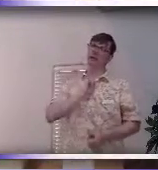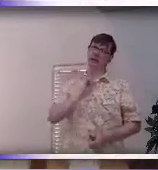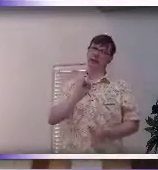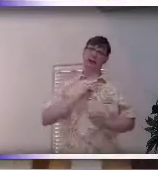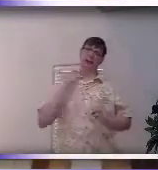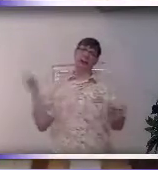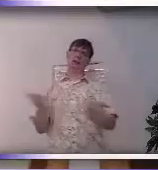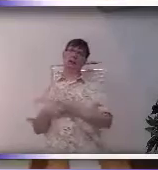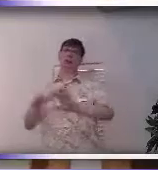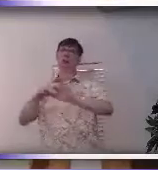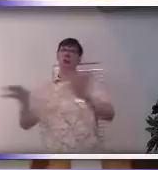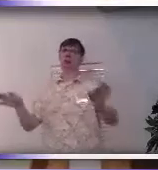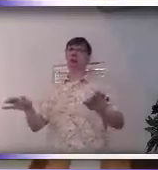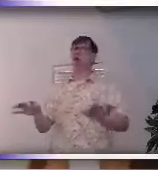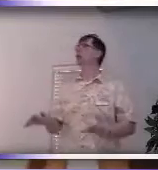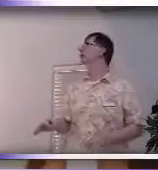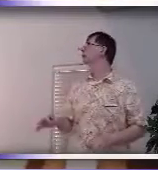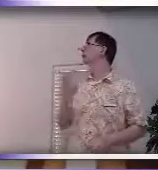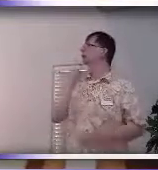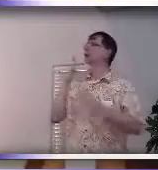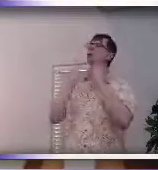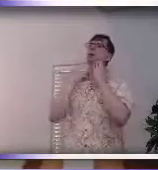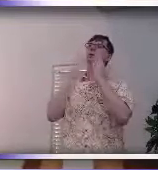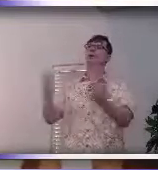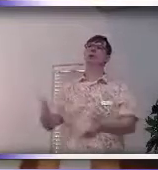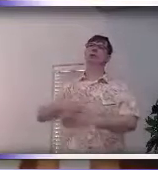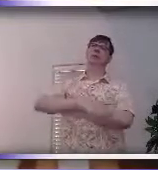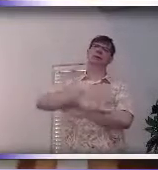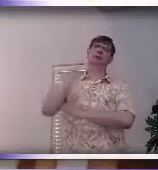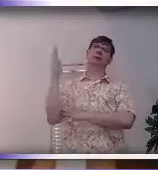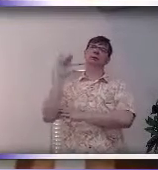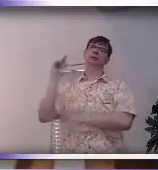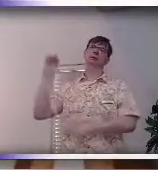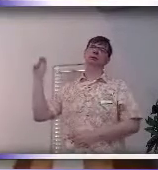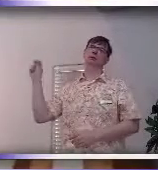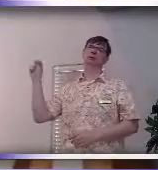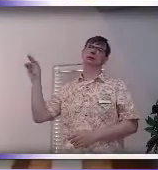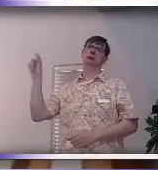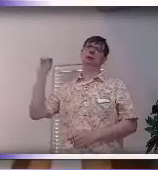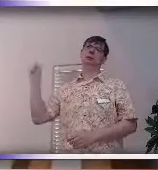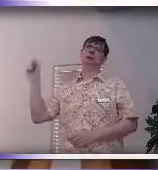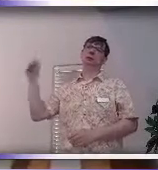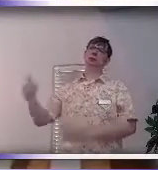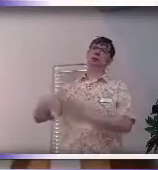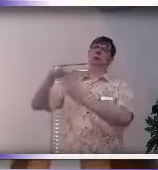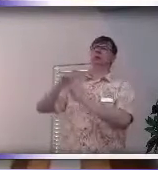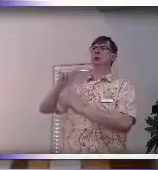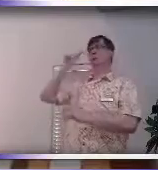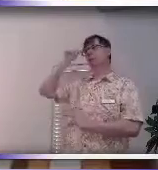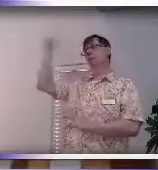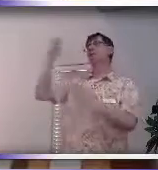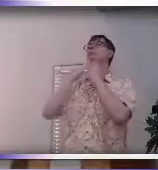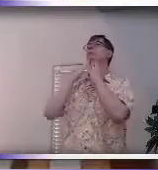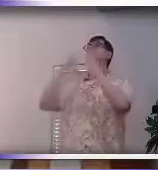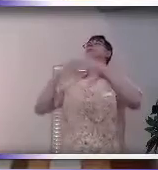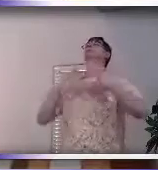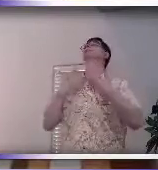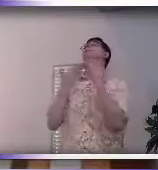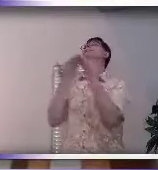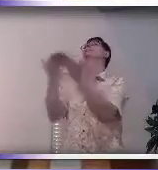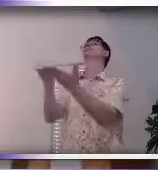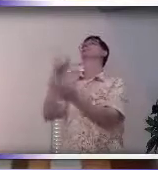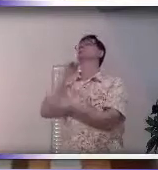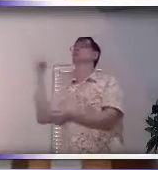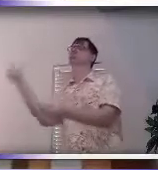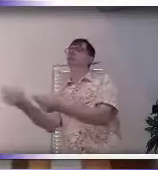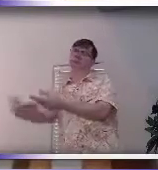is the Evening of Thanks in November. That is the Thursday before Thanksgiving. It's a full week before Thanksgiving. It's an